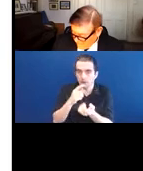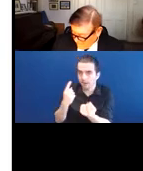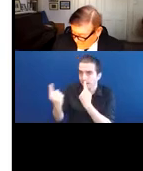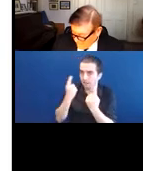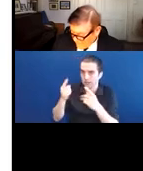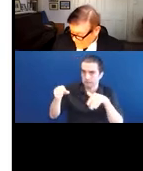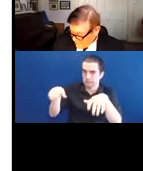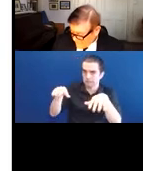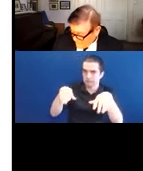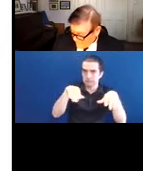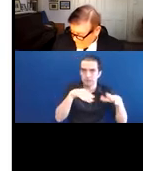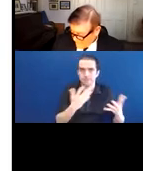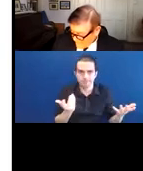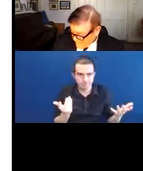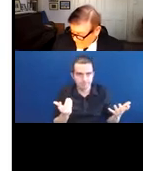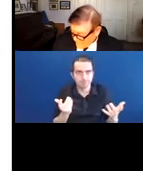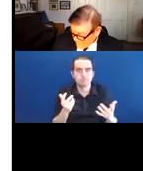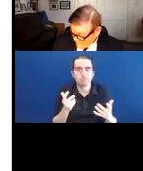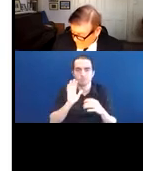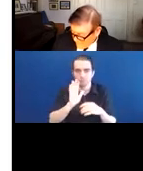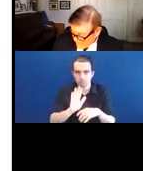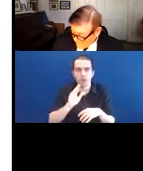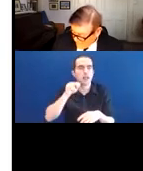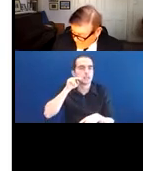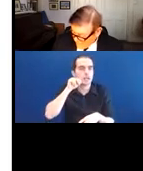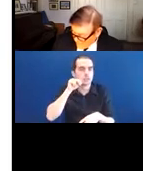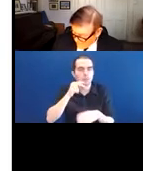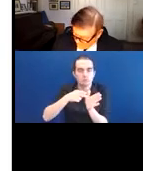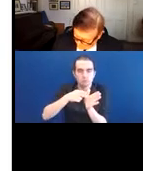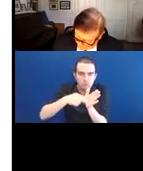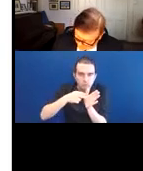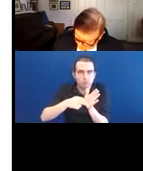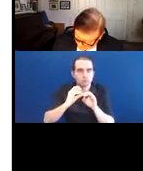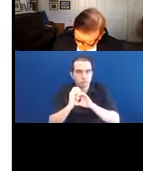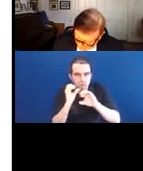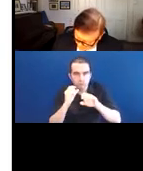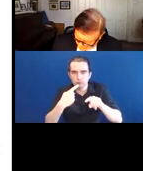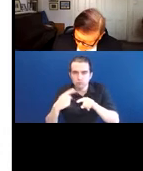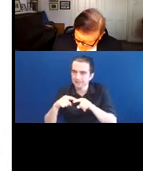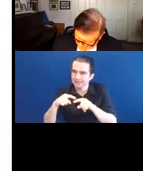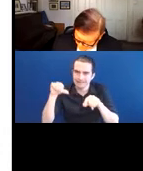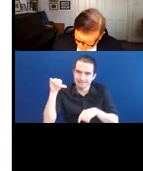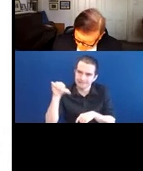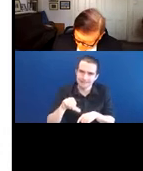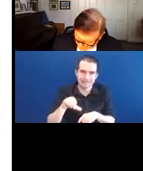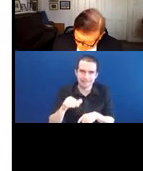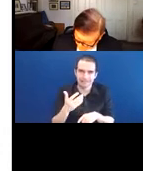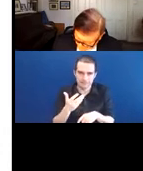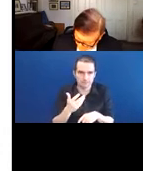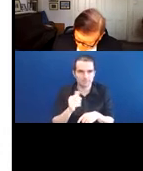Okay, yes, I've heard this one. In Uganda, healthcare was not accessible during lockdown because